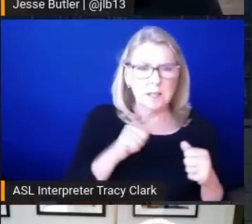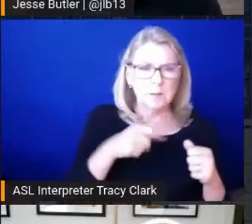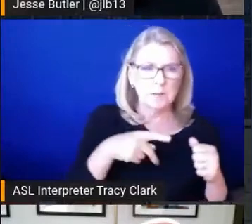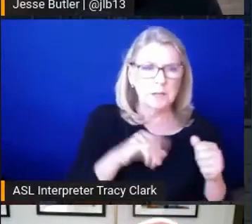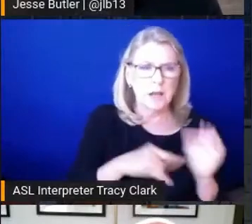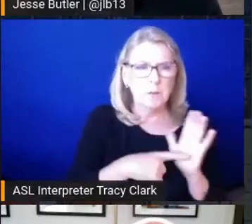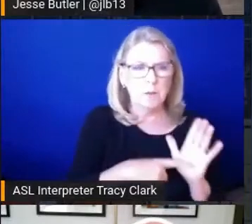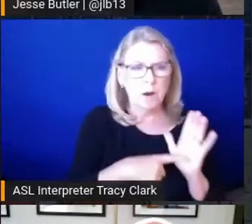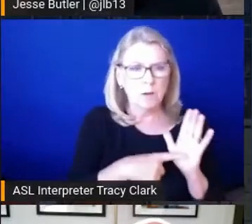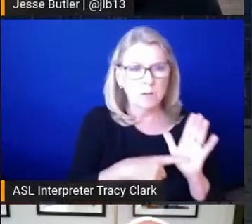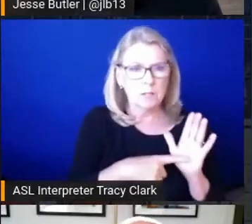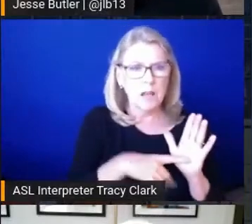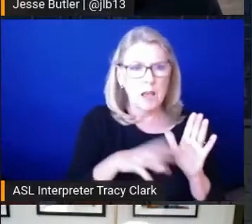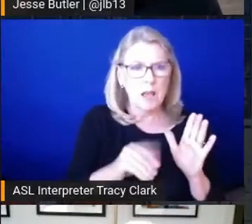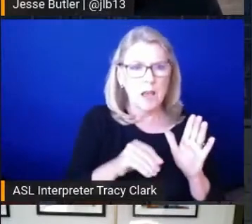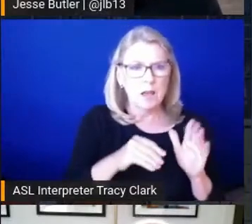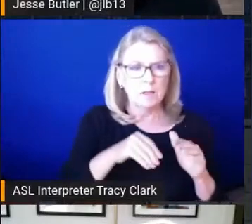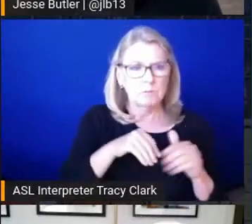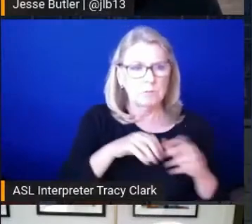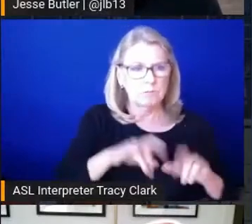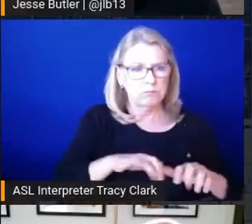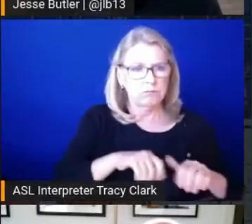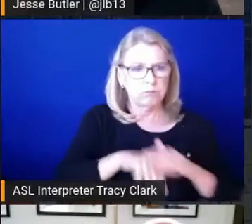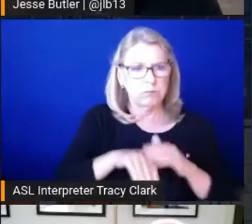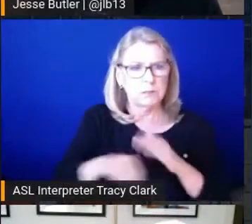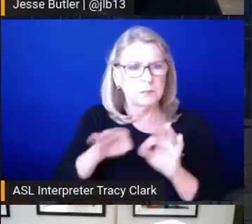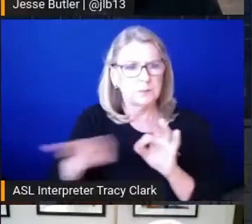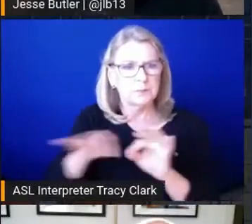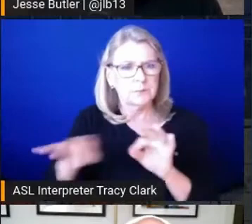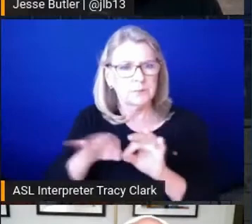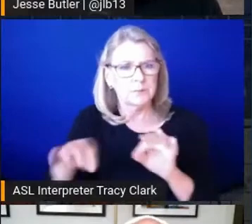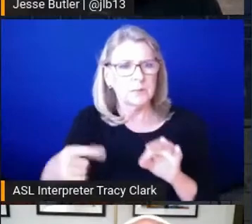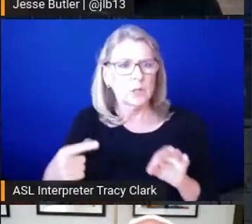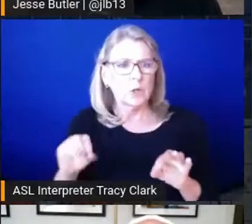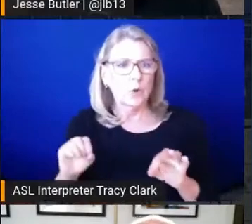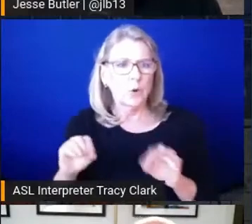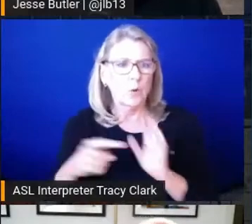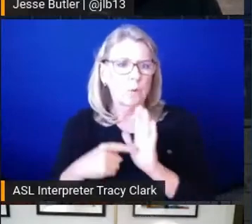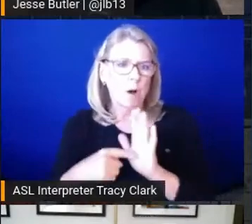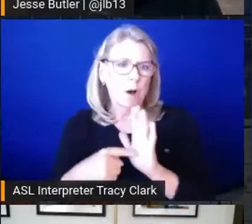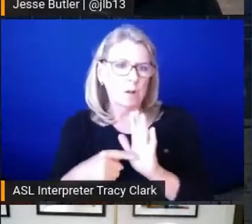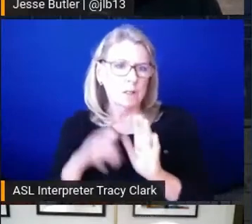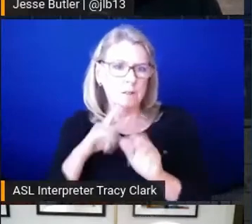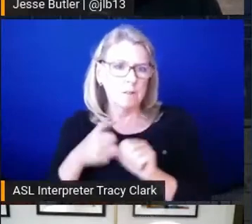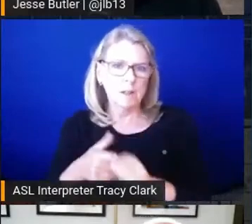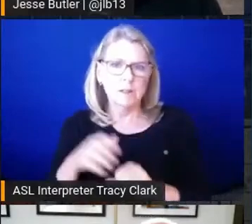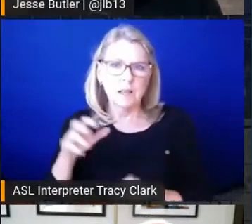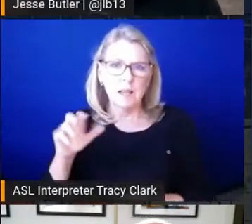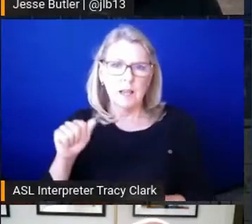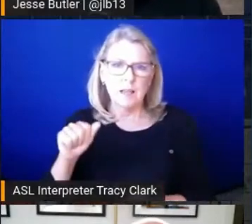that follows either the ACK runtime or the cross-plane provider system.